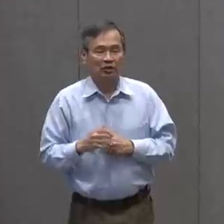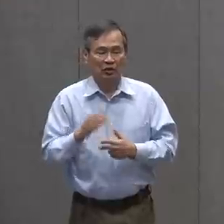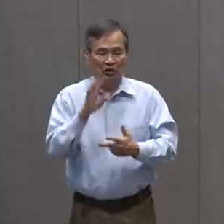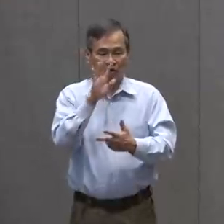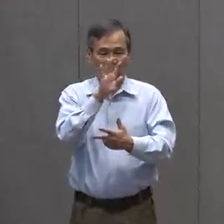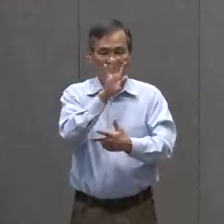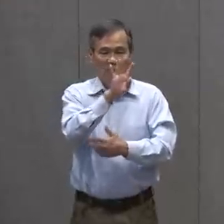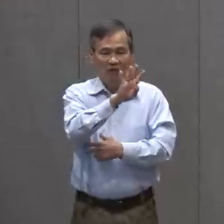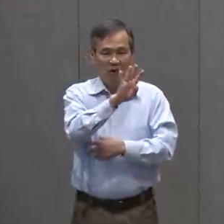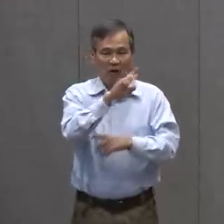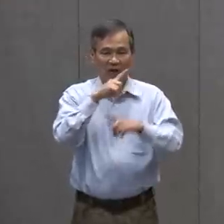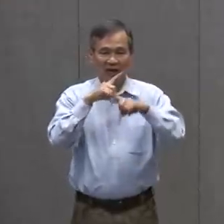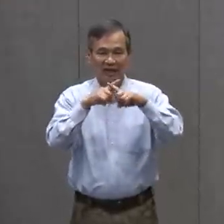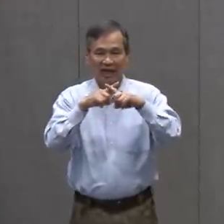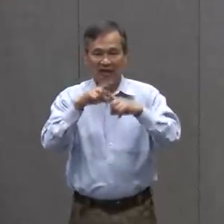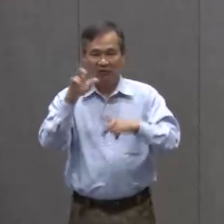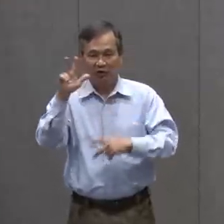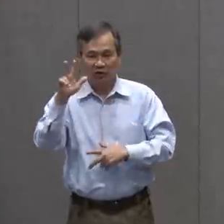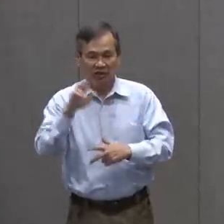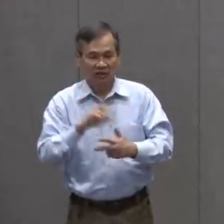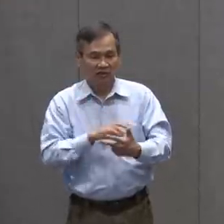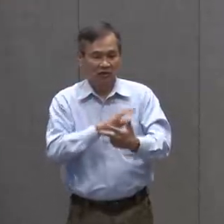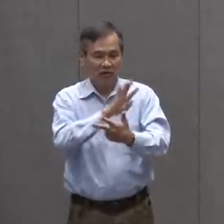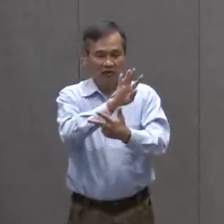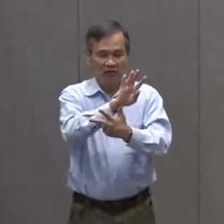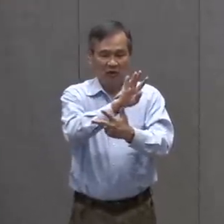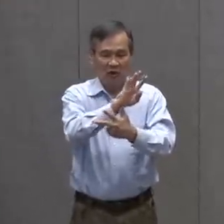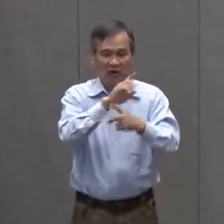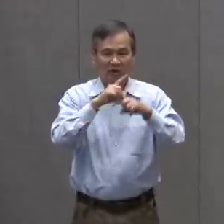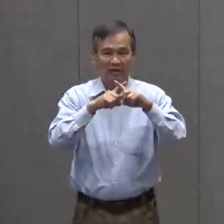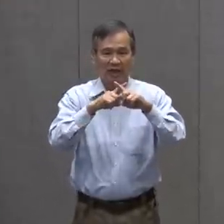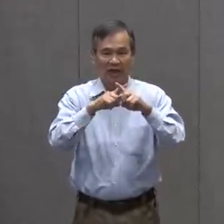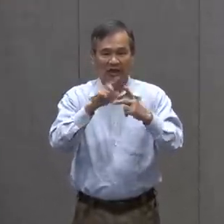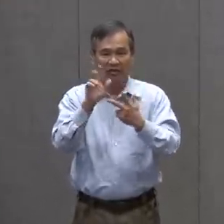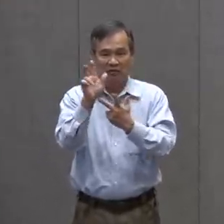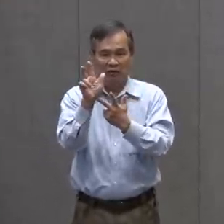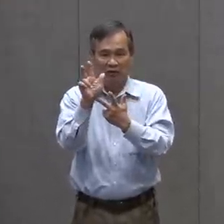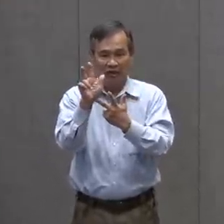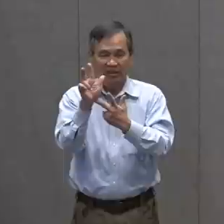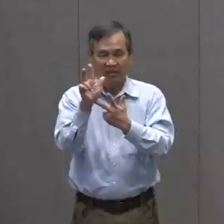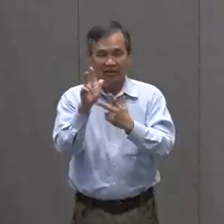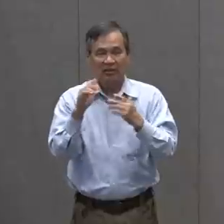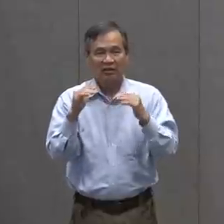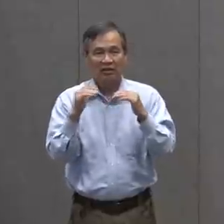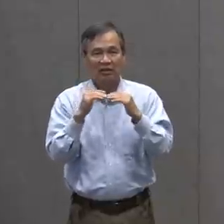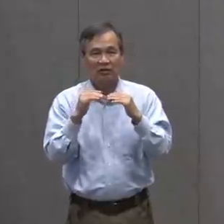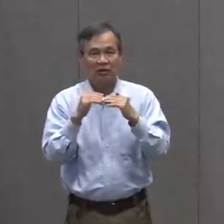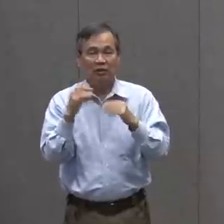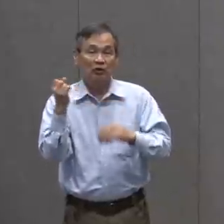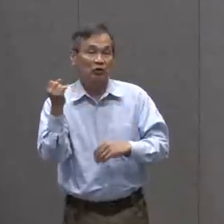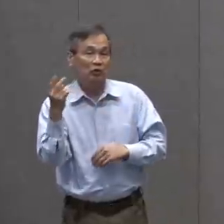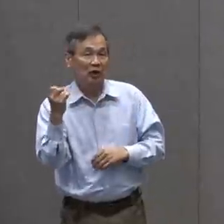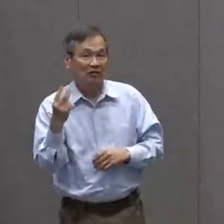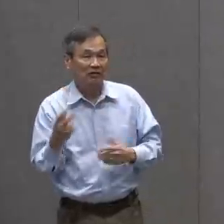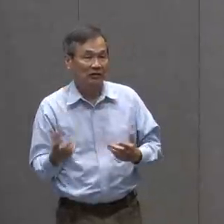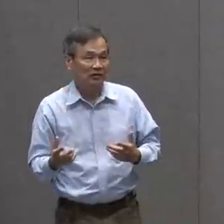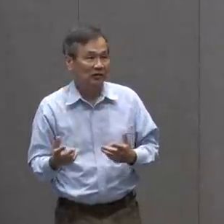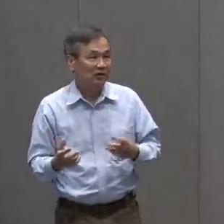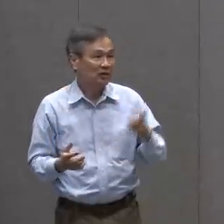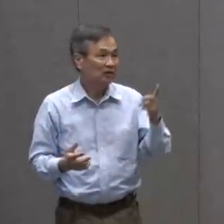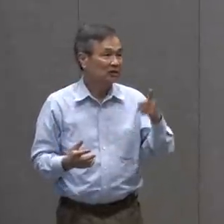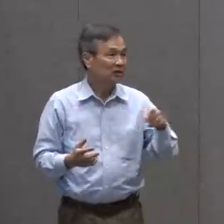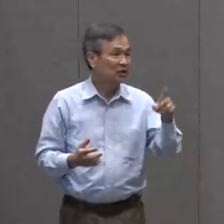4 times 3. So if I had 4 rows of 3 each in them, I would have 12. So 3,